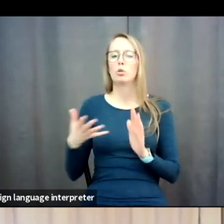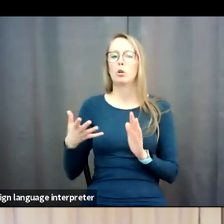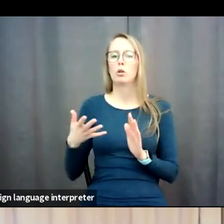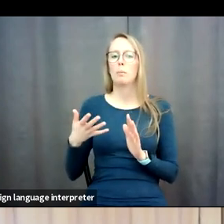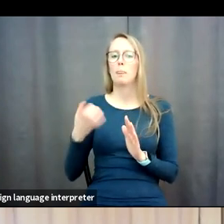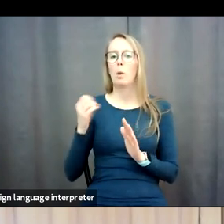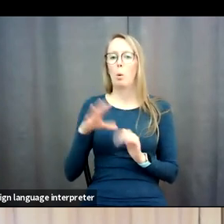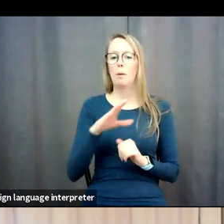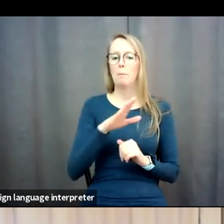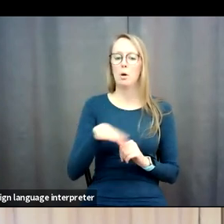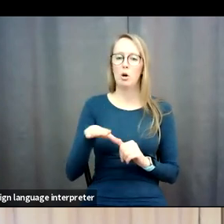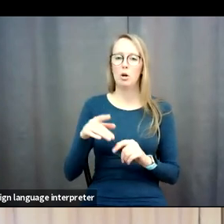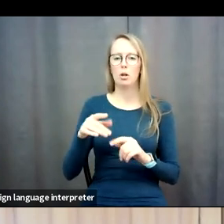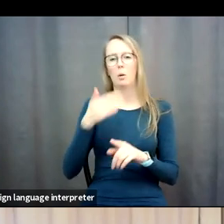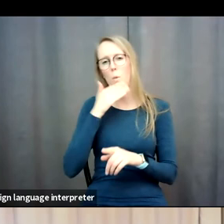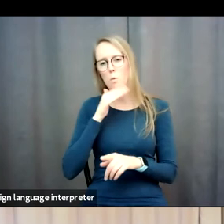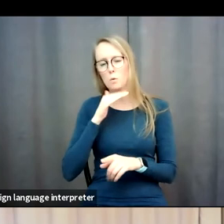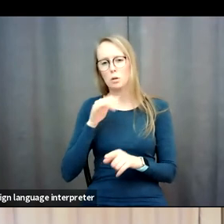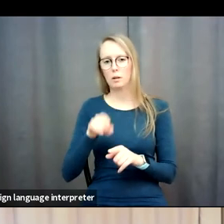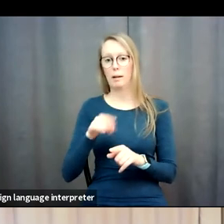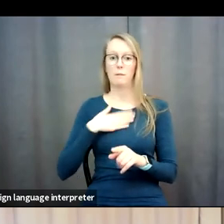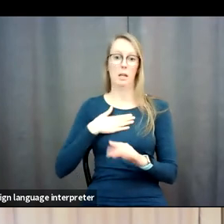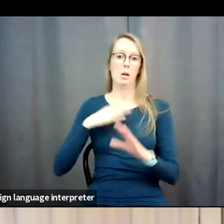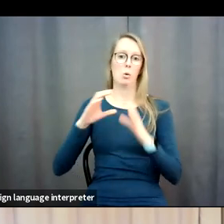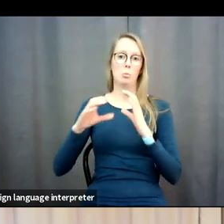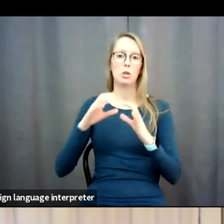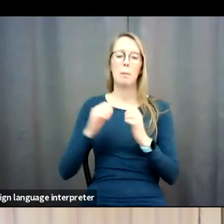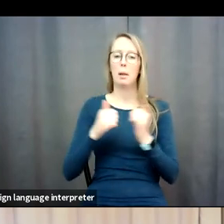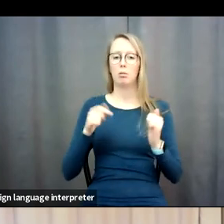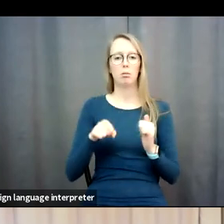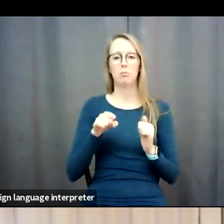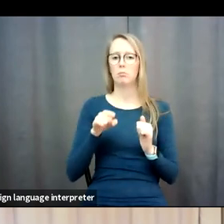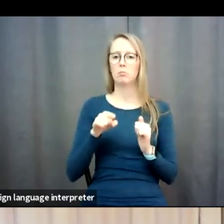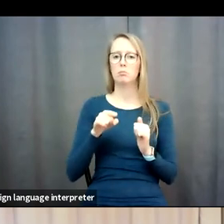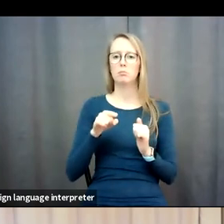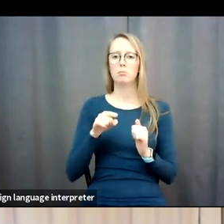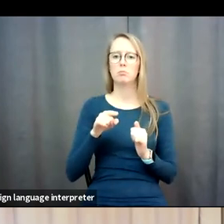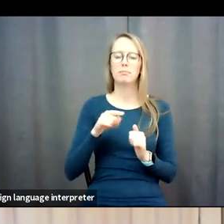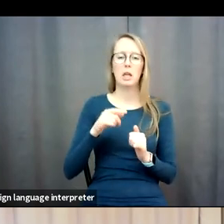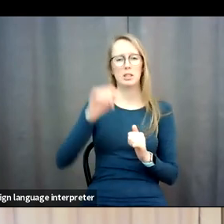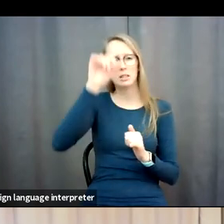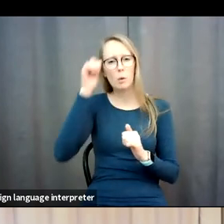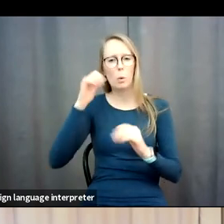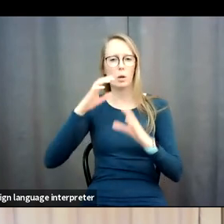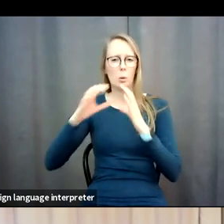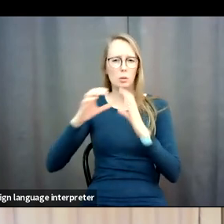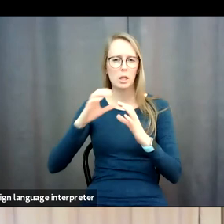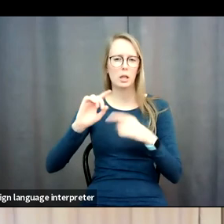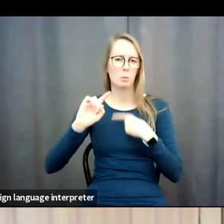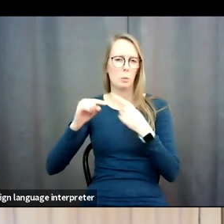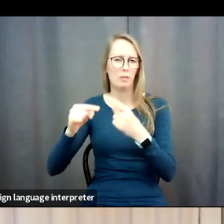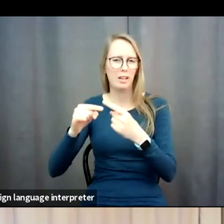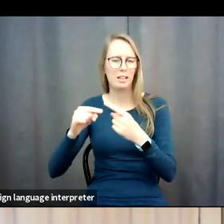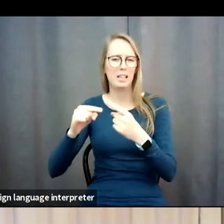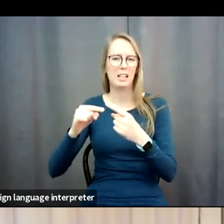If the children and the youth, they want to communicate, but they have challenges with their communication development in